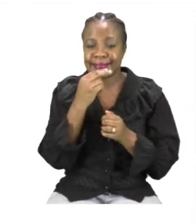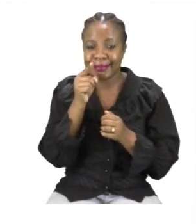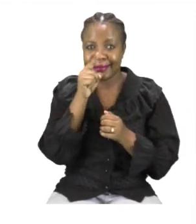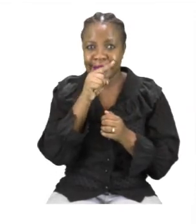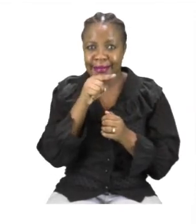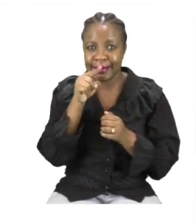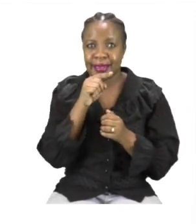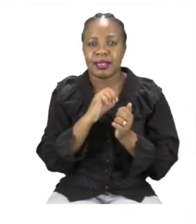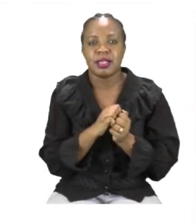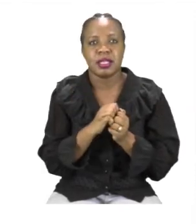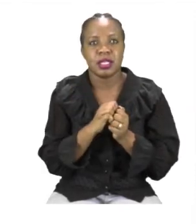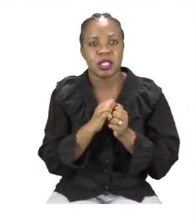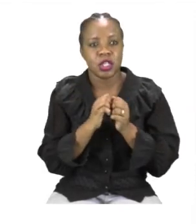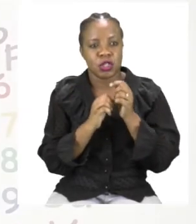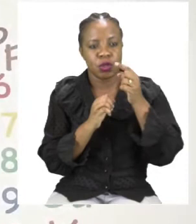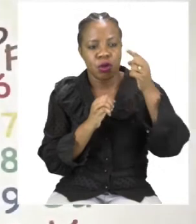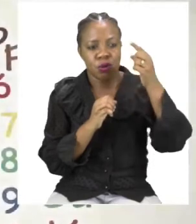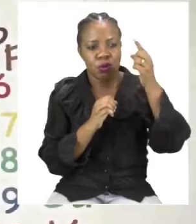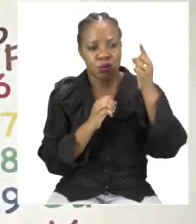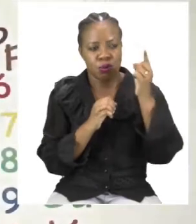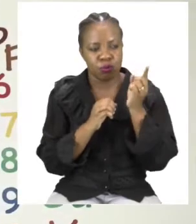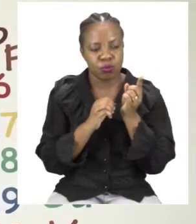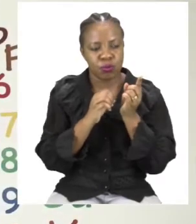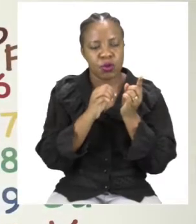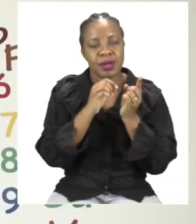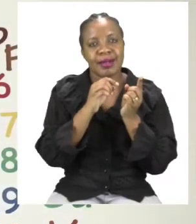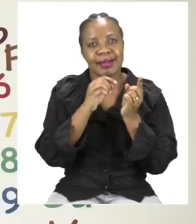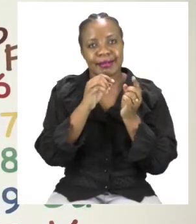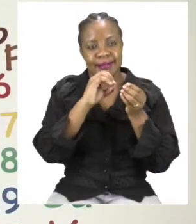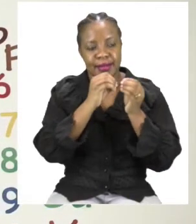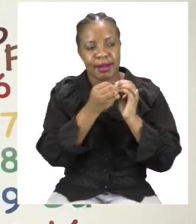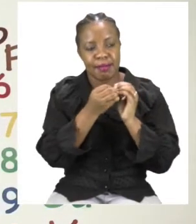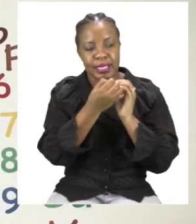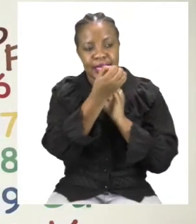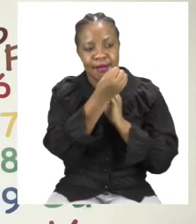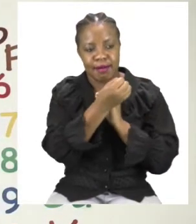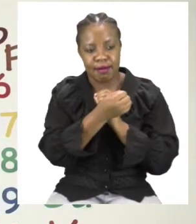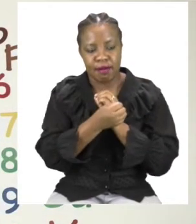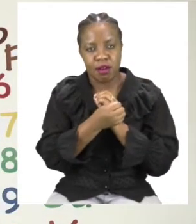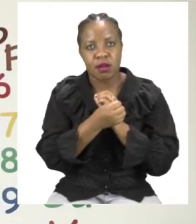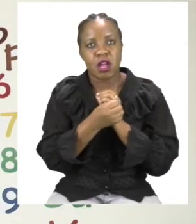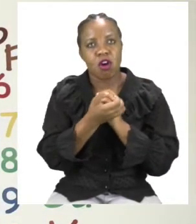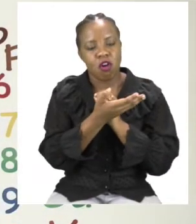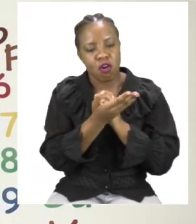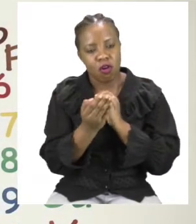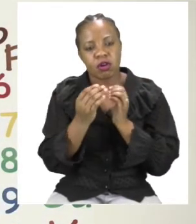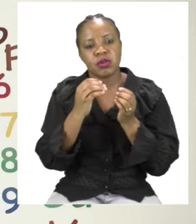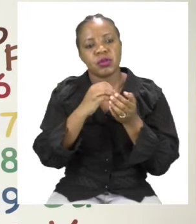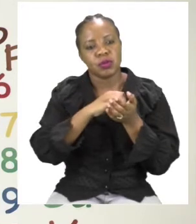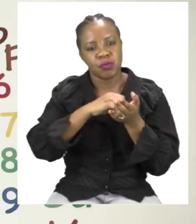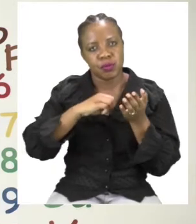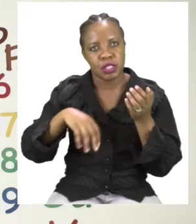answer on the other side. So we have chosen B, where in the